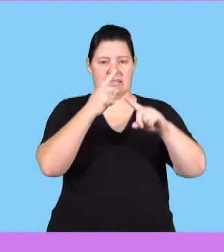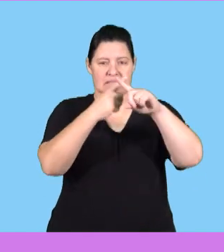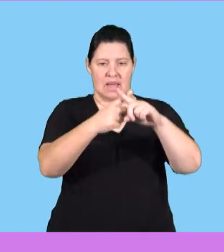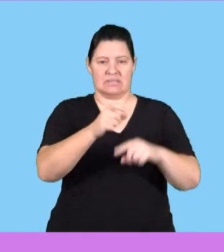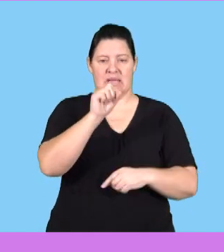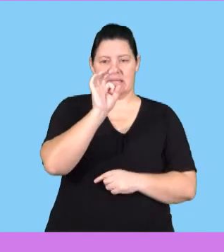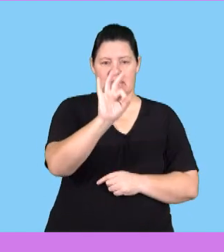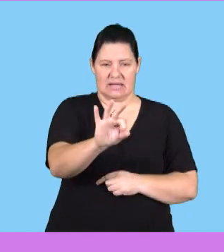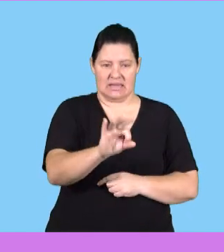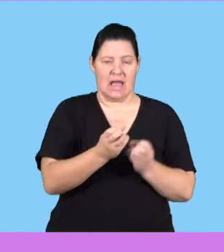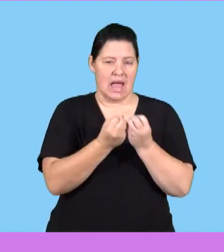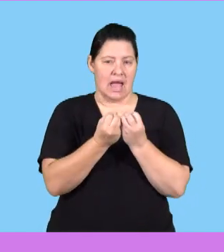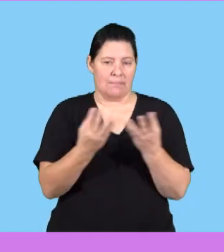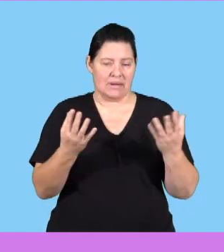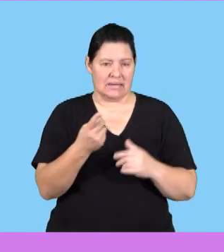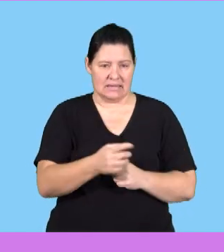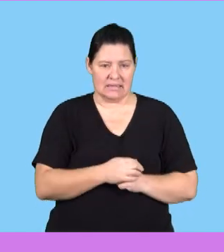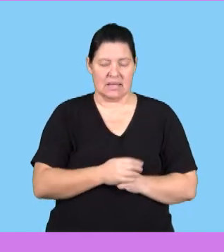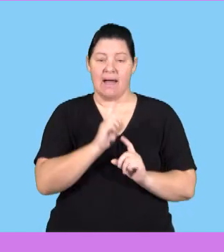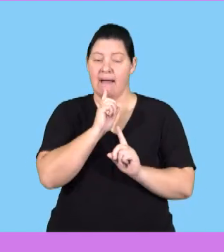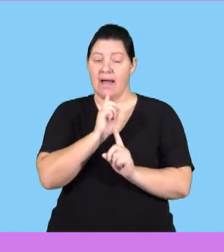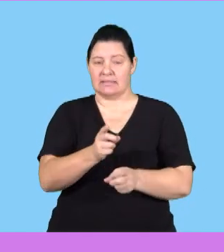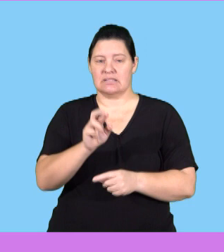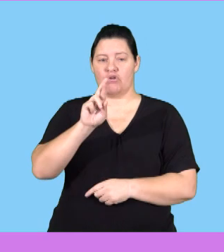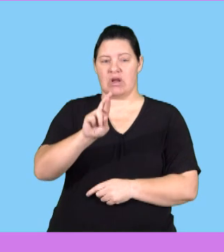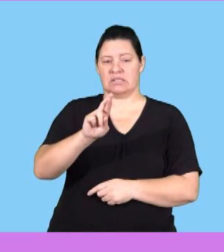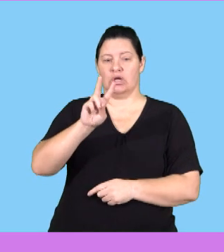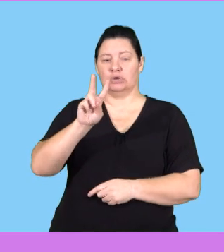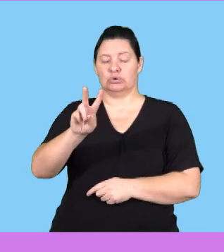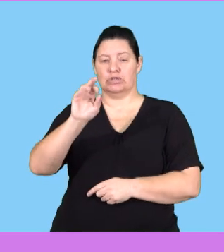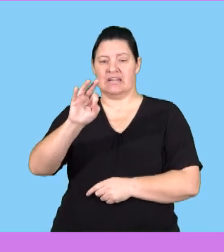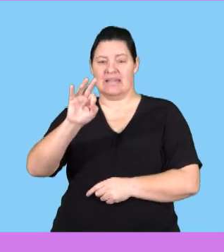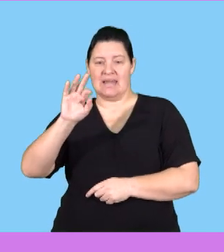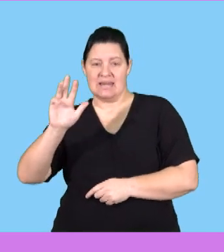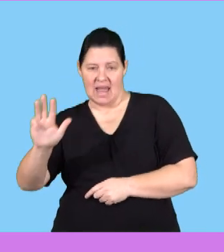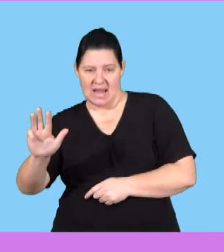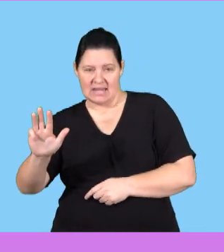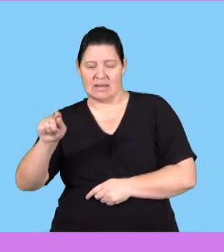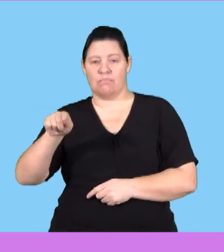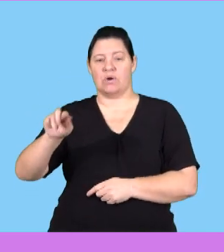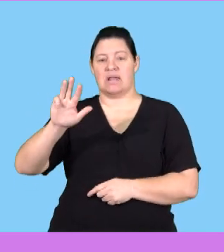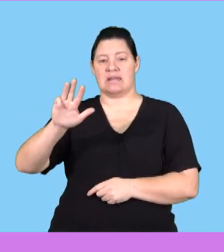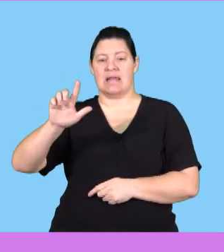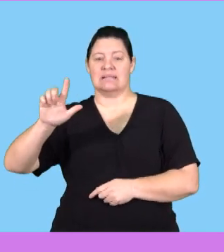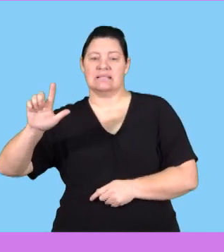79.99 multiplied by 3. The answer that we get is